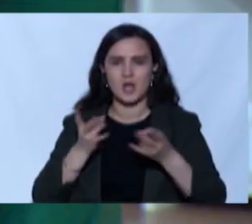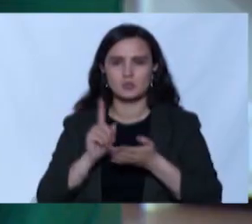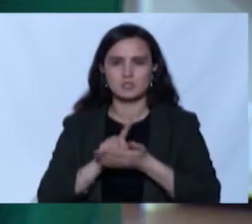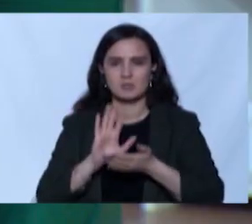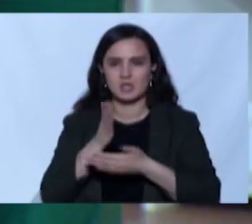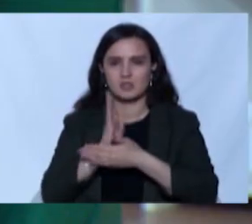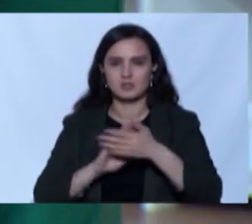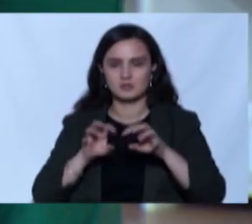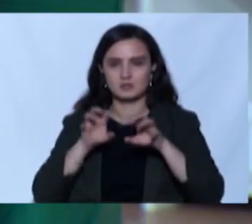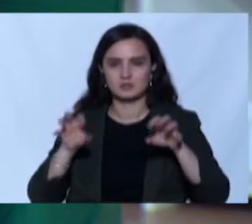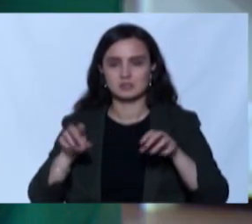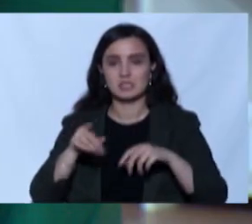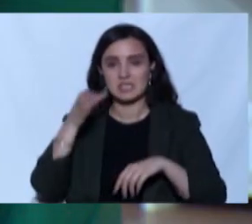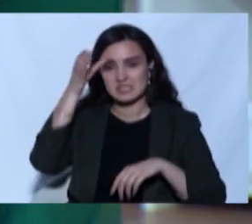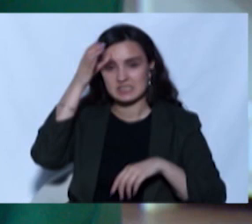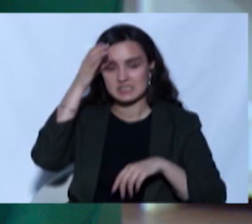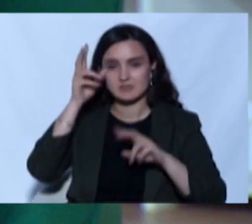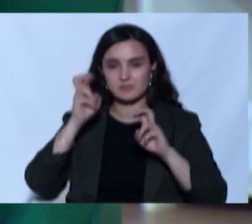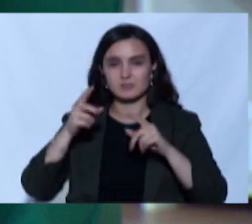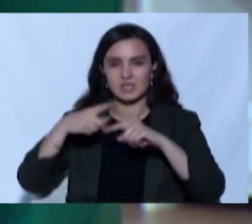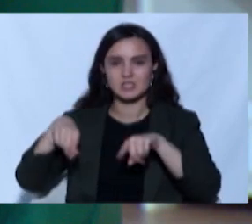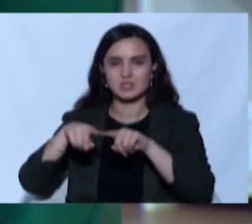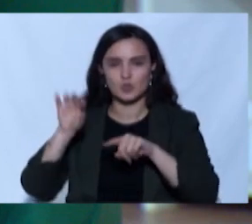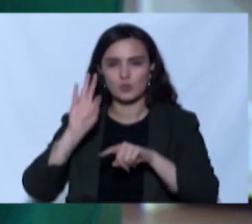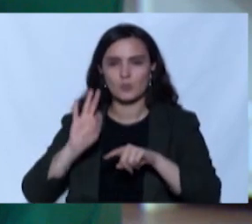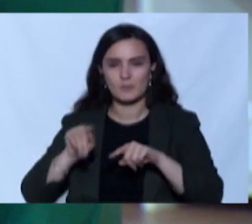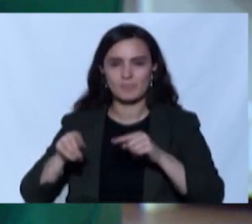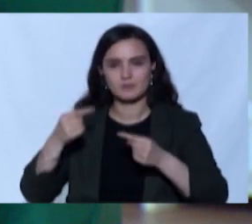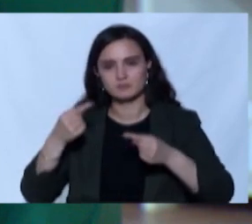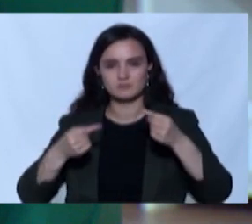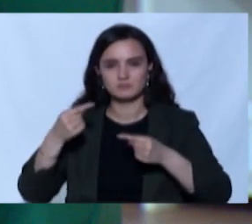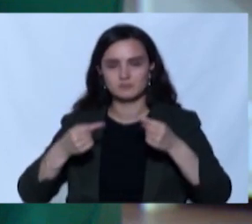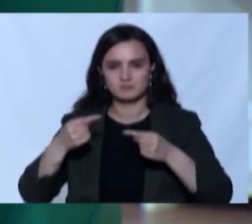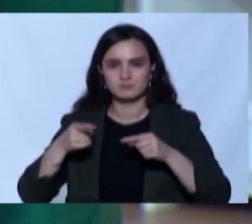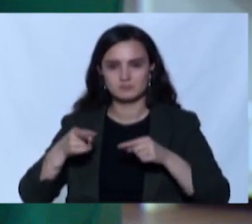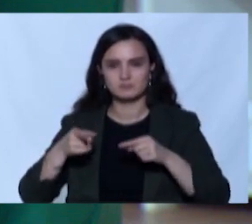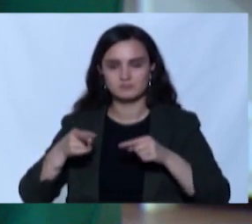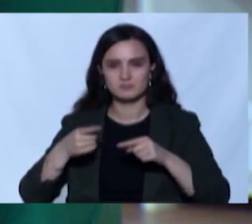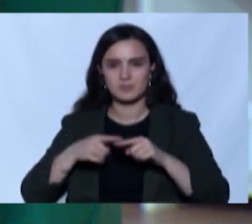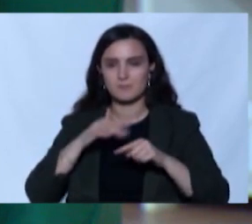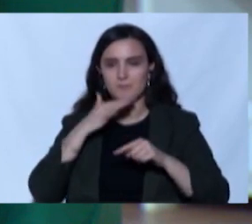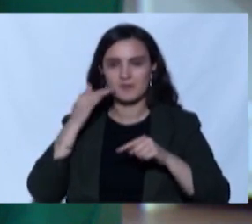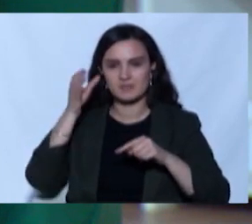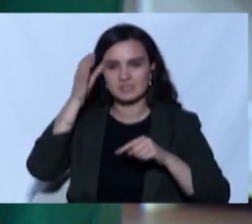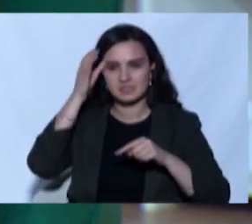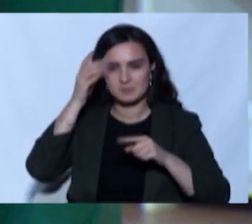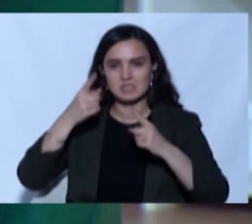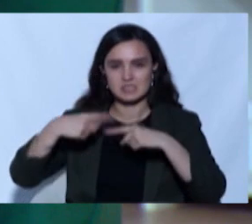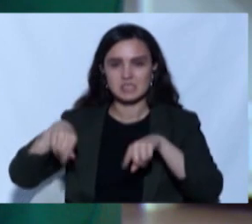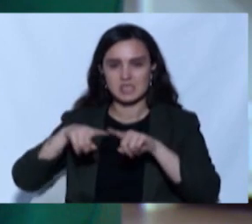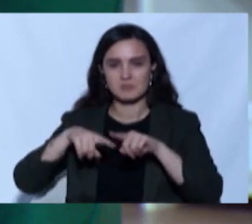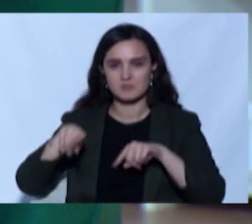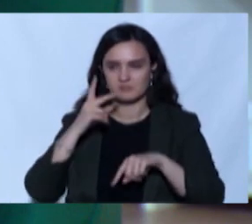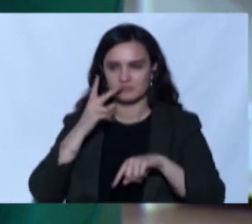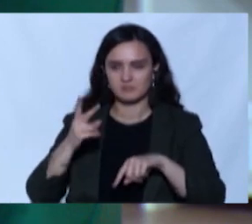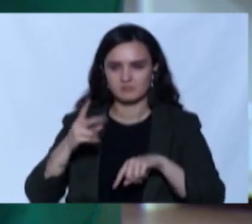like you quite rightly said, science fiction often has this dystopian element going on. And there's many science fictions that when we watch them, they